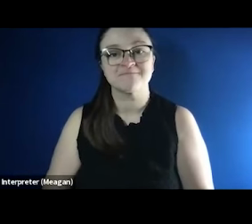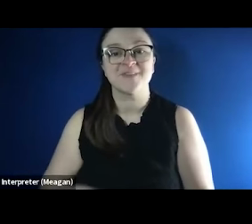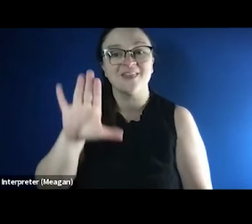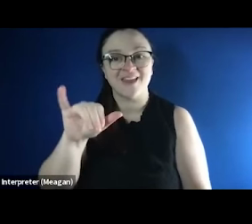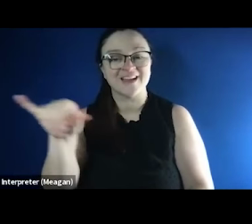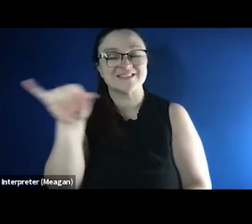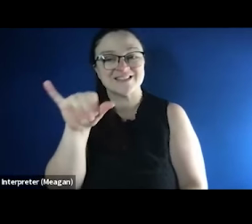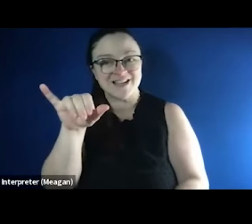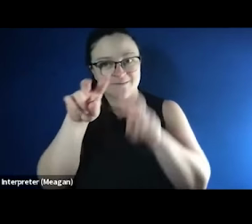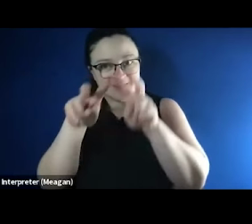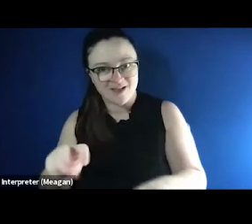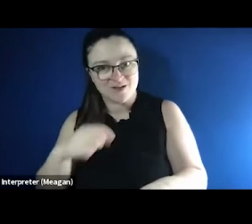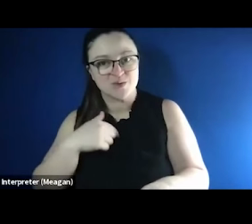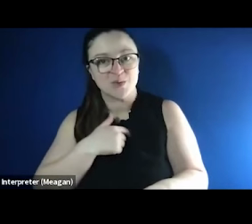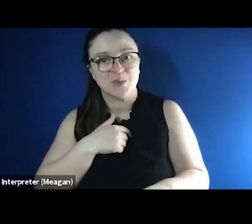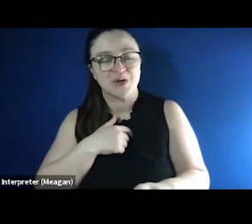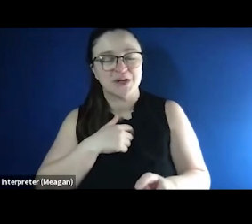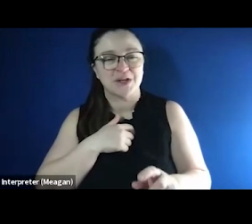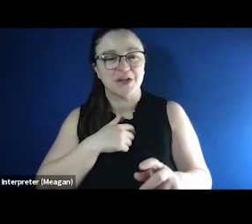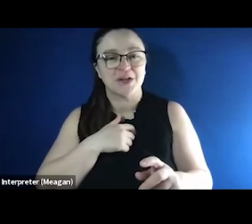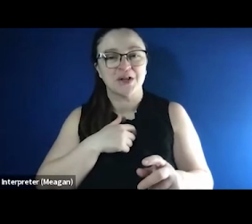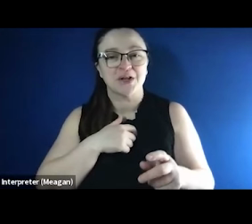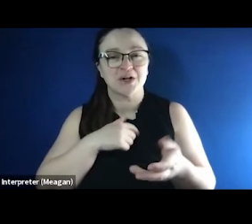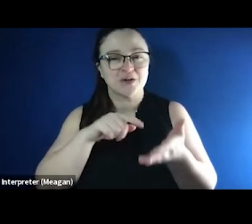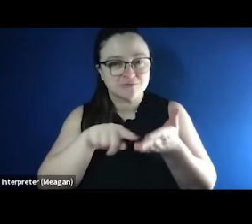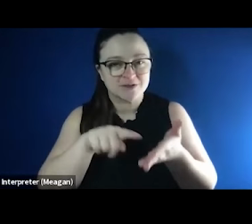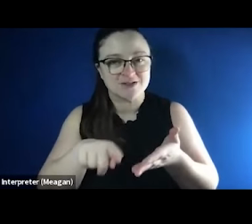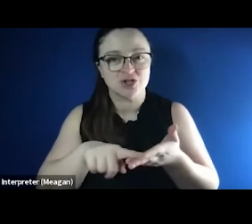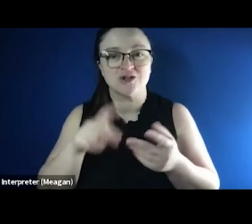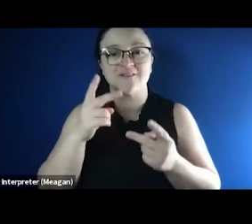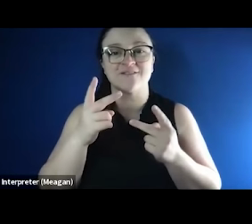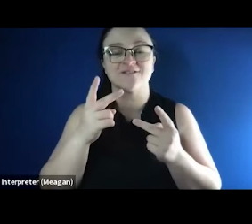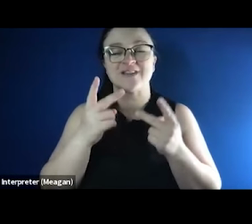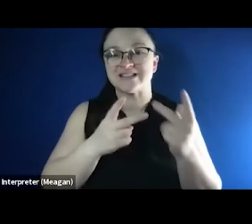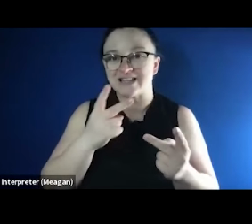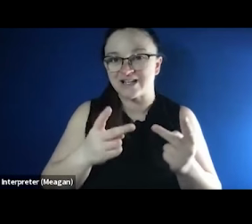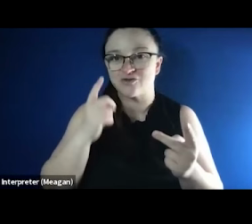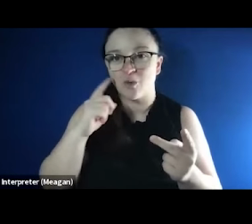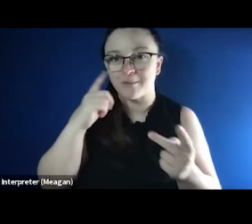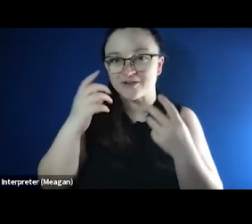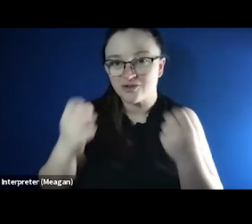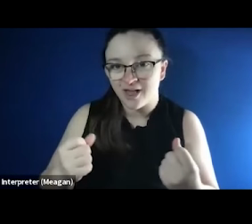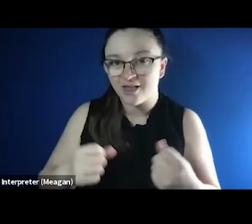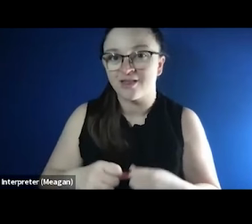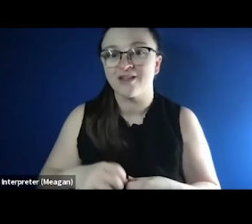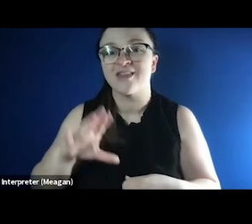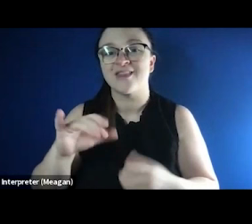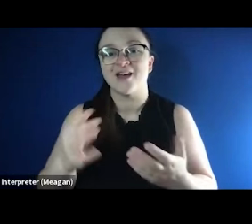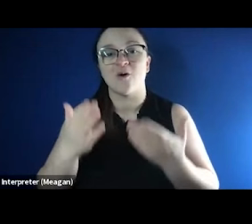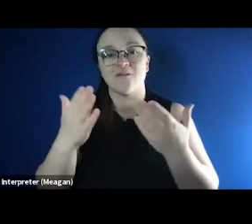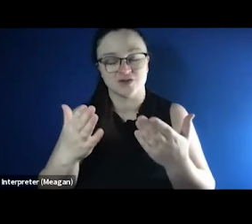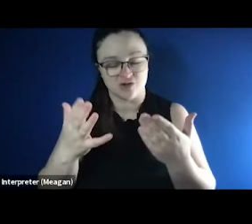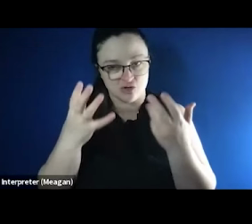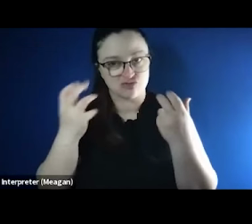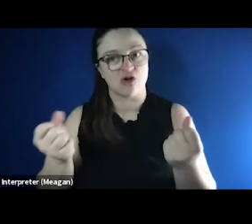we looked at the role of visitation in accounting for mental health, and we found that it does offer a distinct and